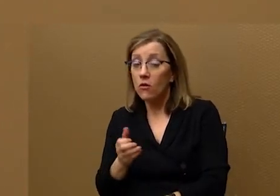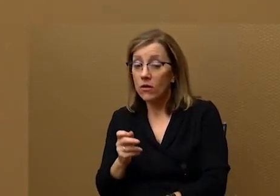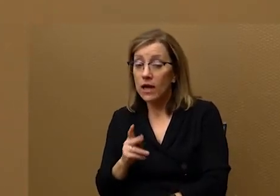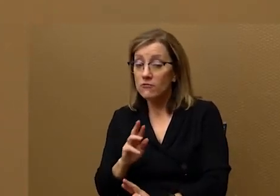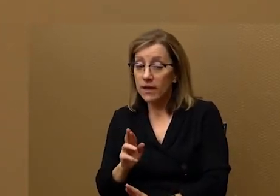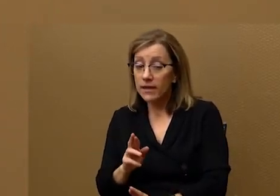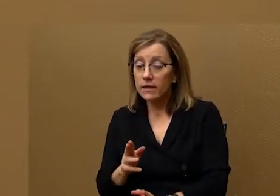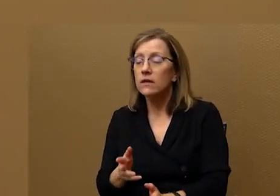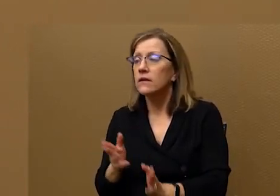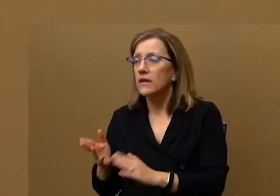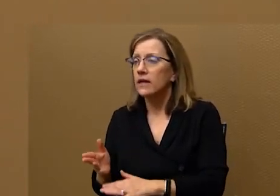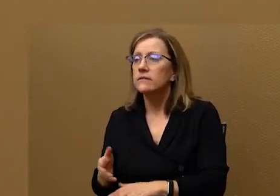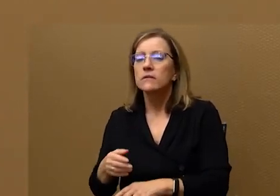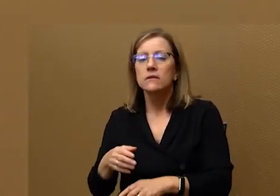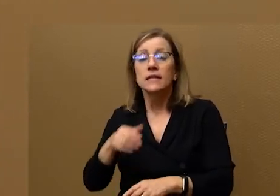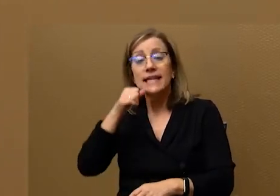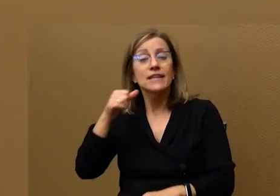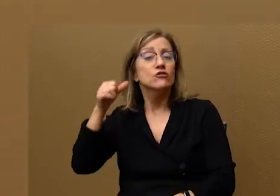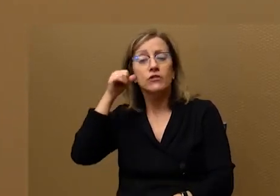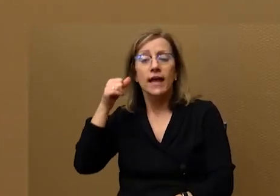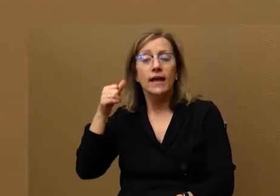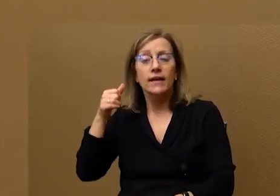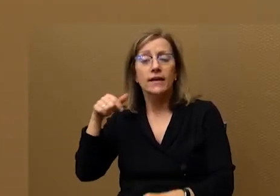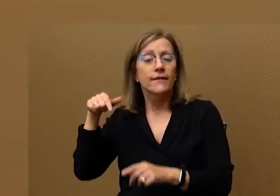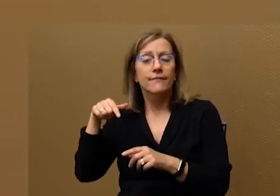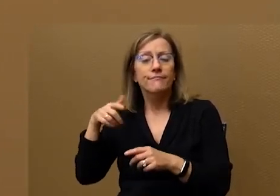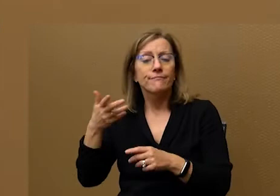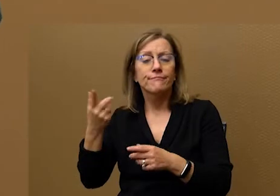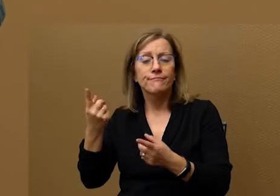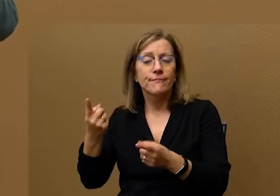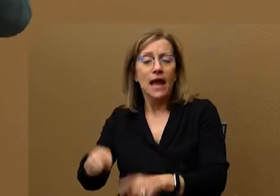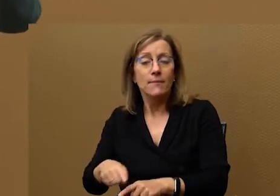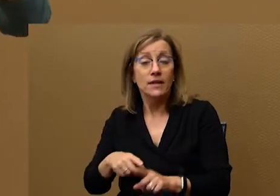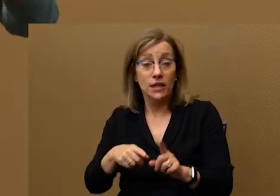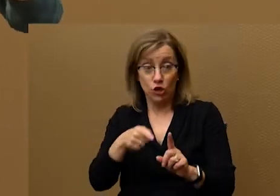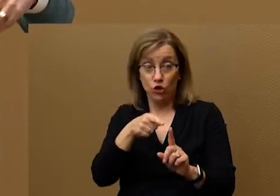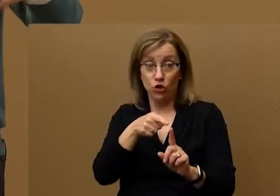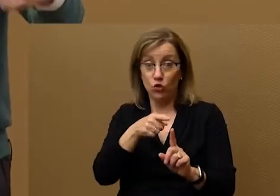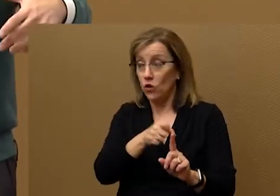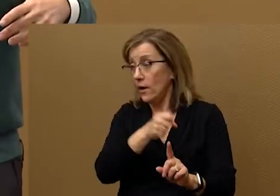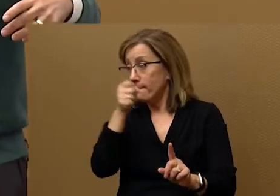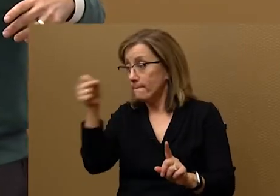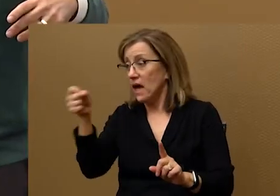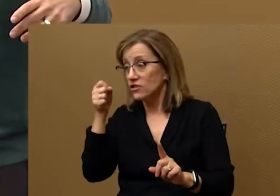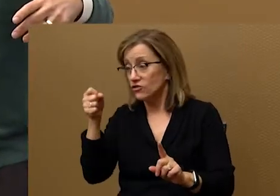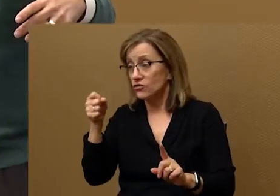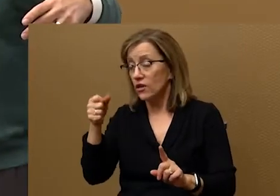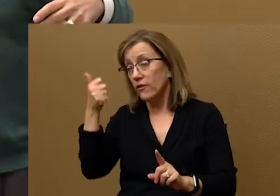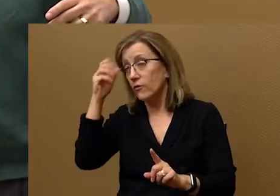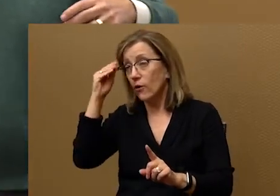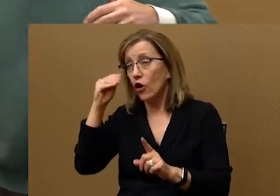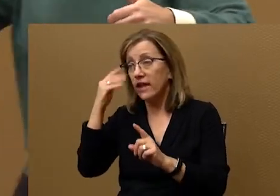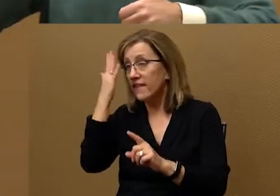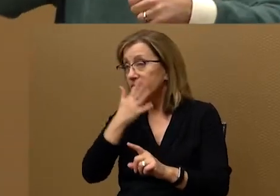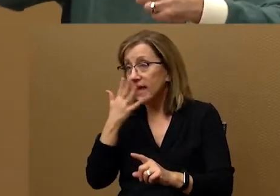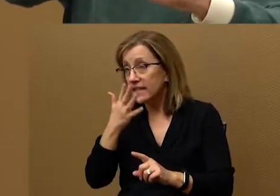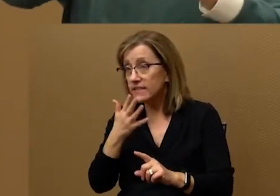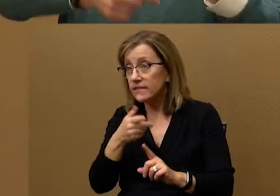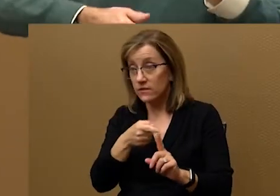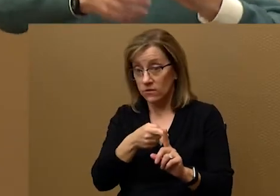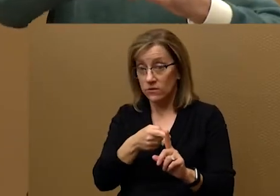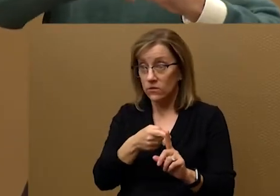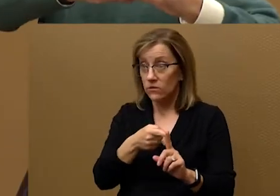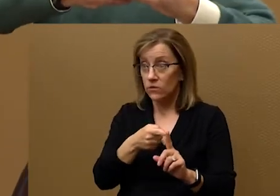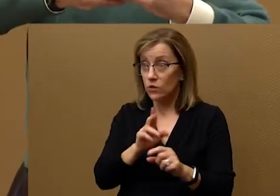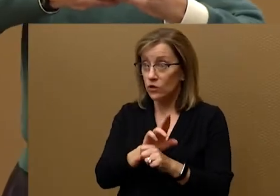Yesterday, when this happened, and you punched Jose in the face, were you using